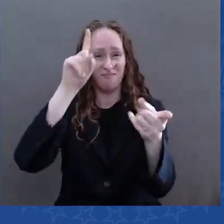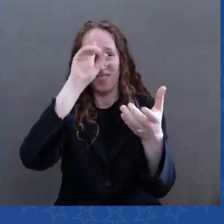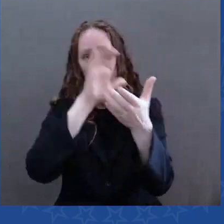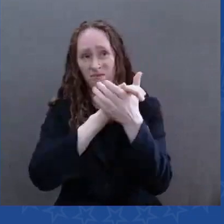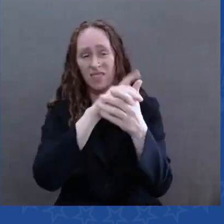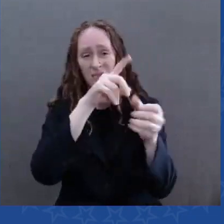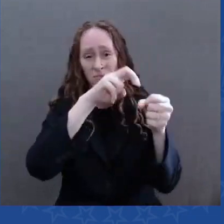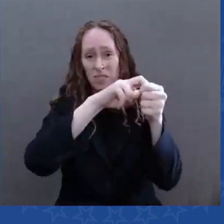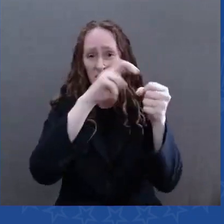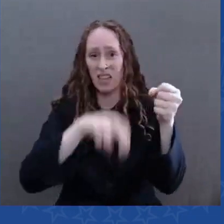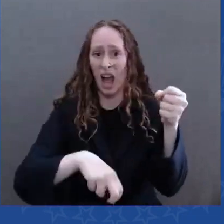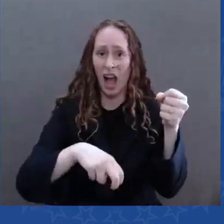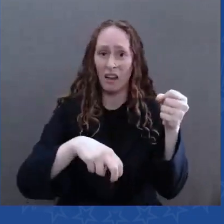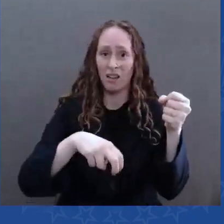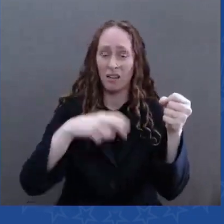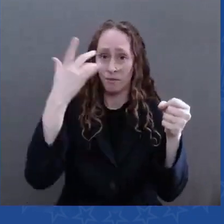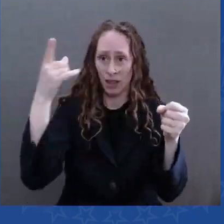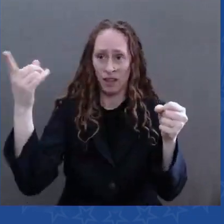two entities. Go ahead. Sorry.